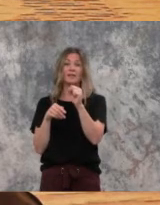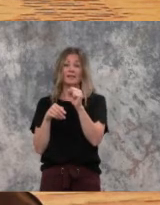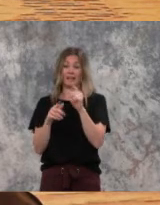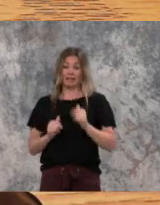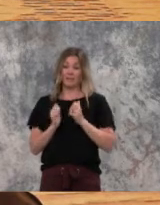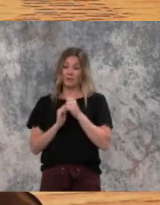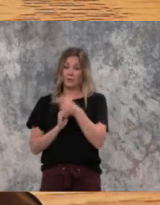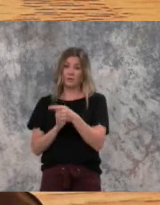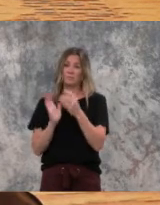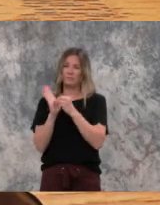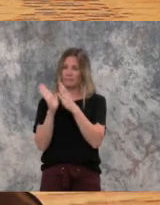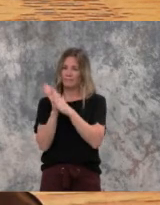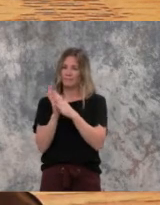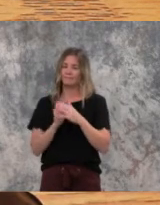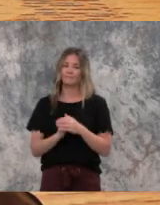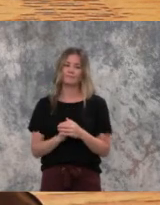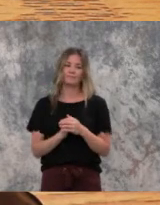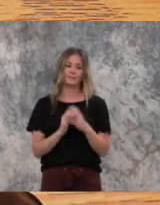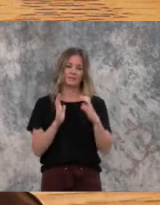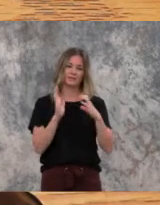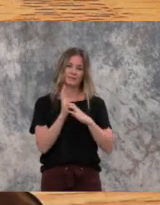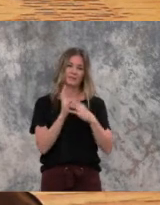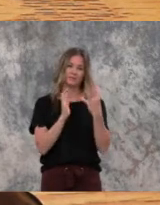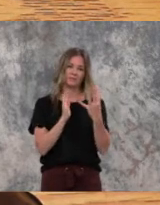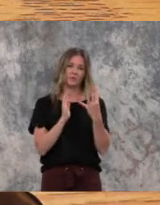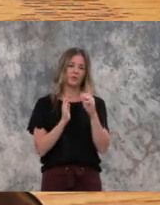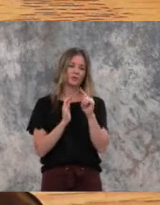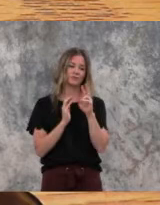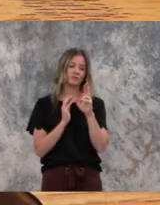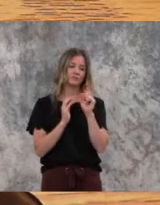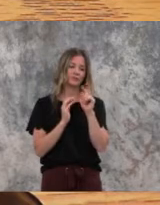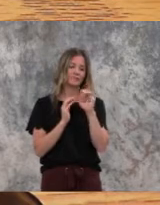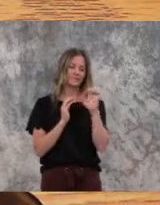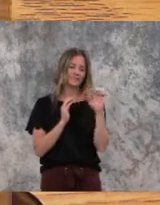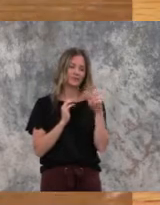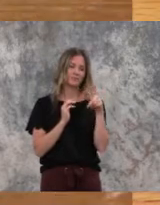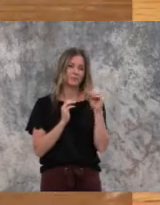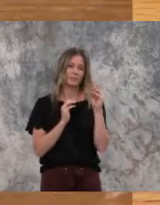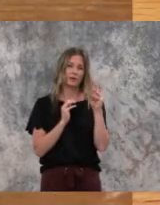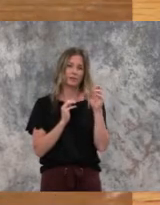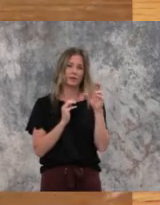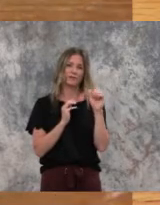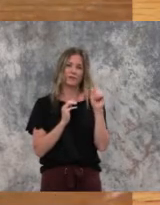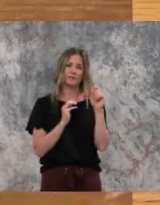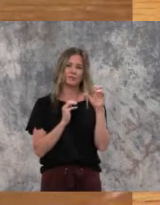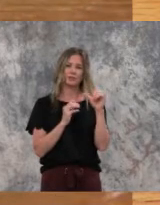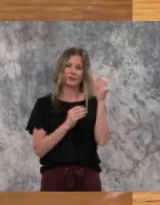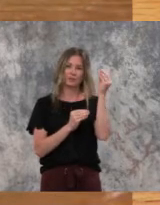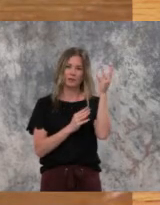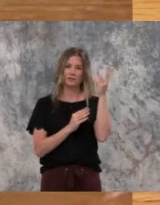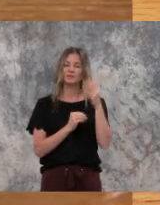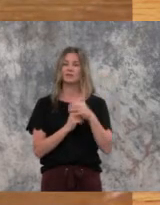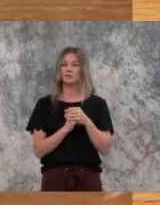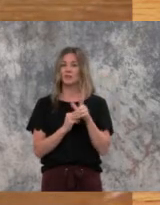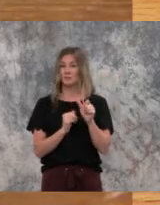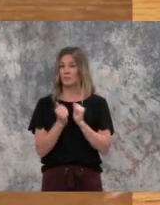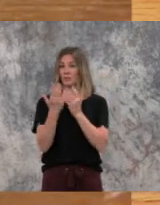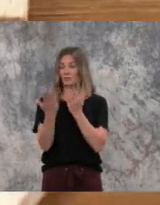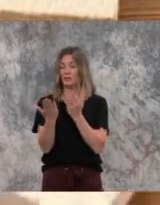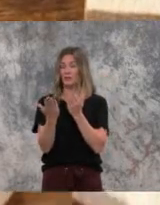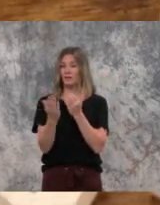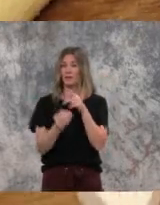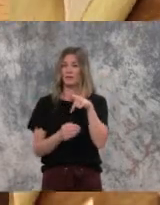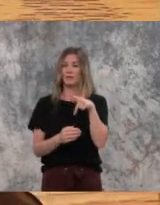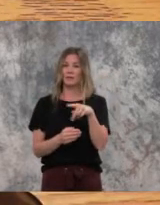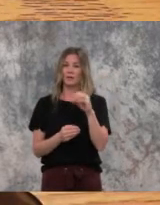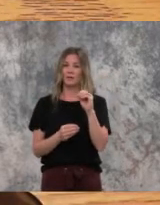you. Section four is trustee and power of attorney information. You will need to provide the power